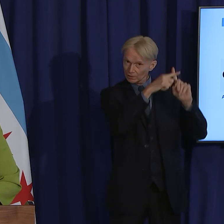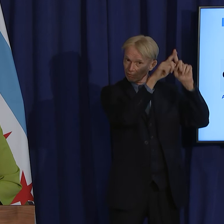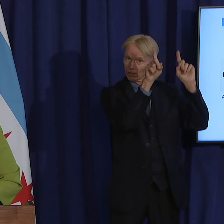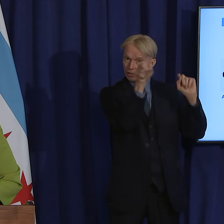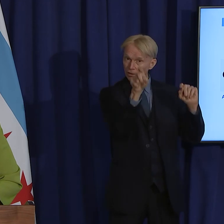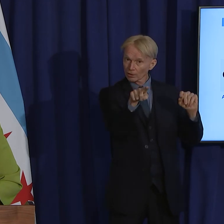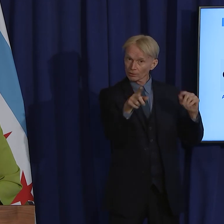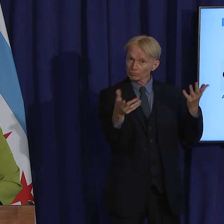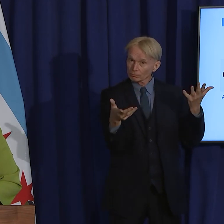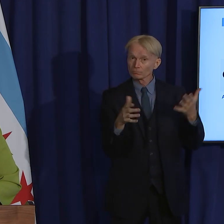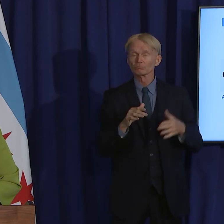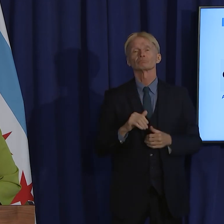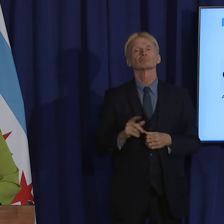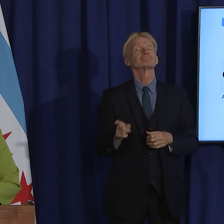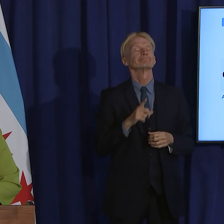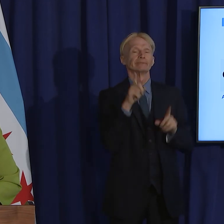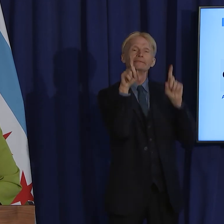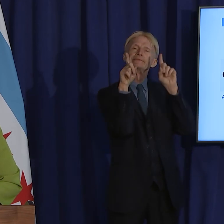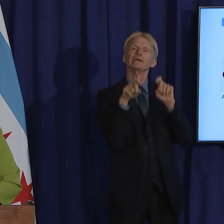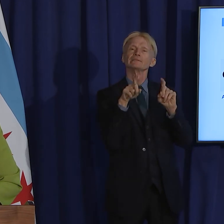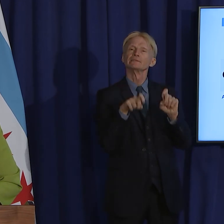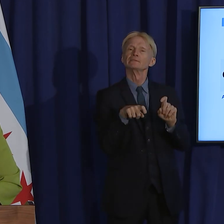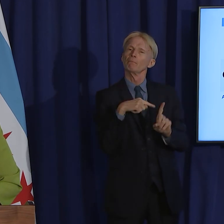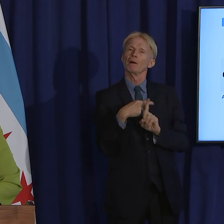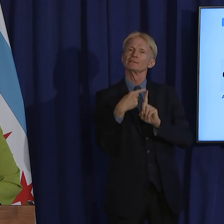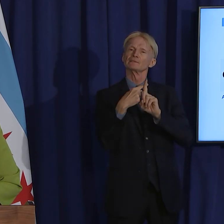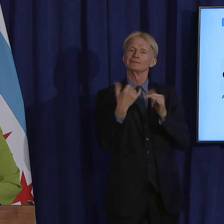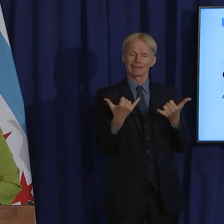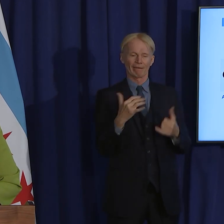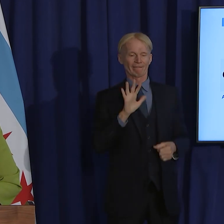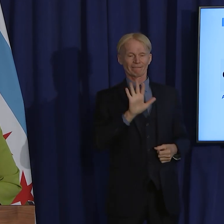So our test positivity rate at